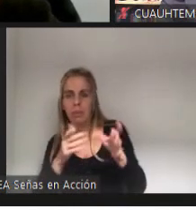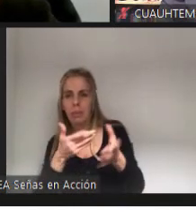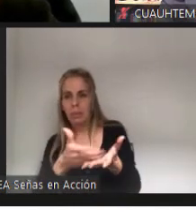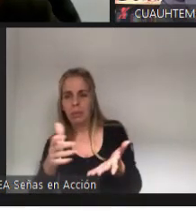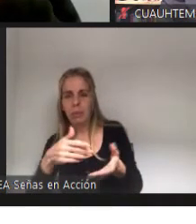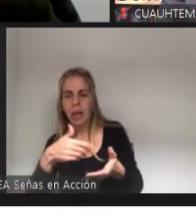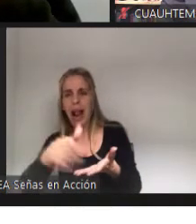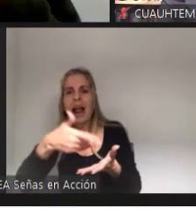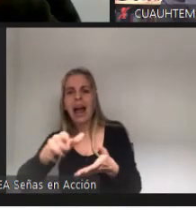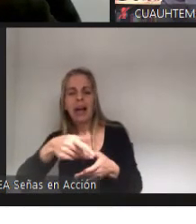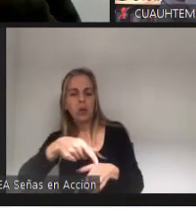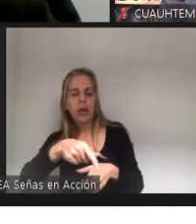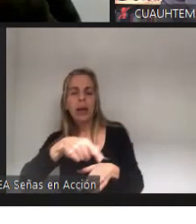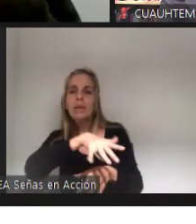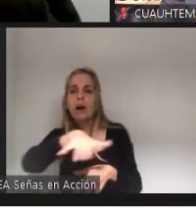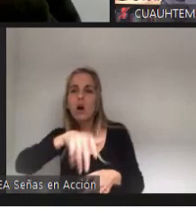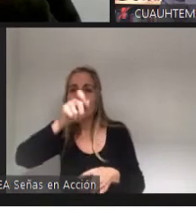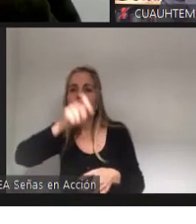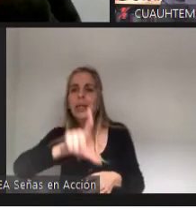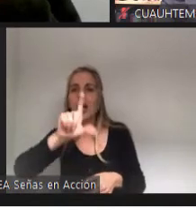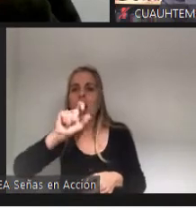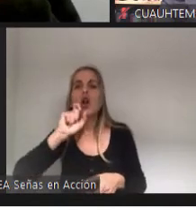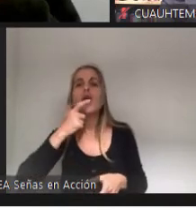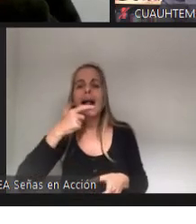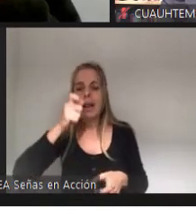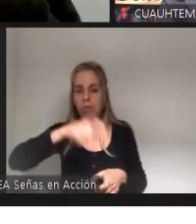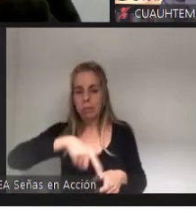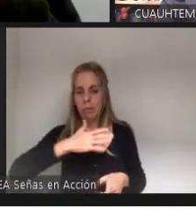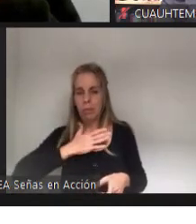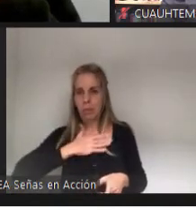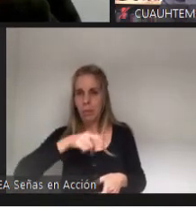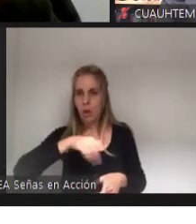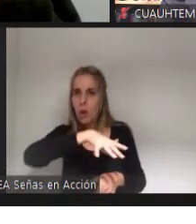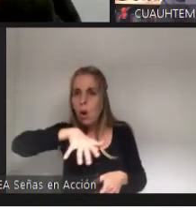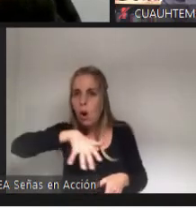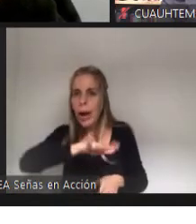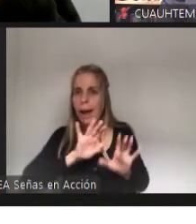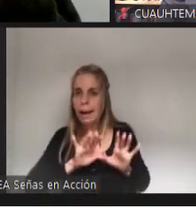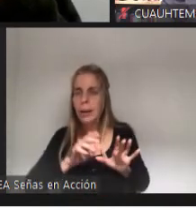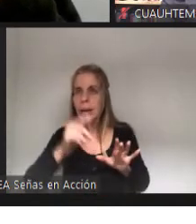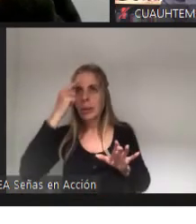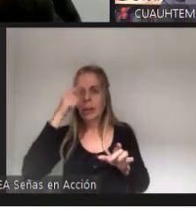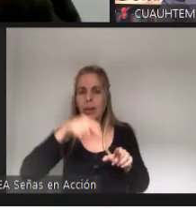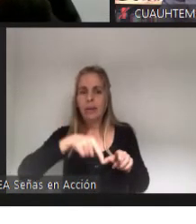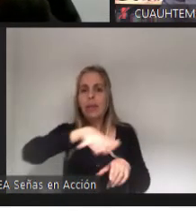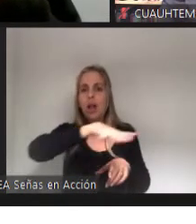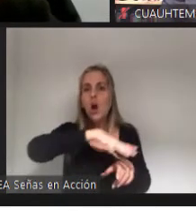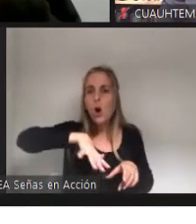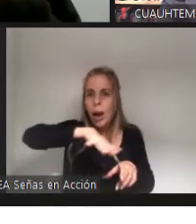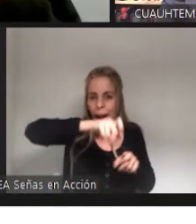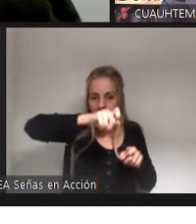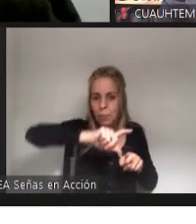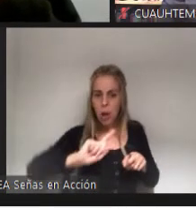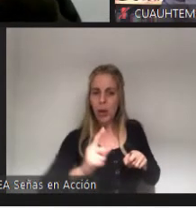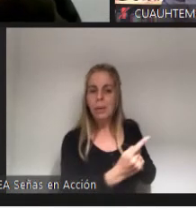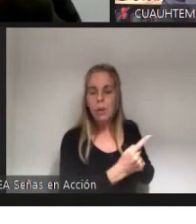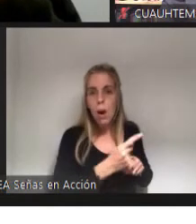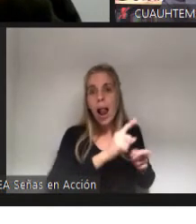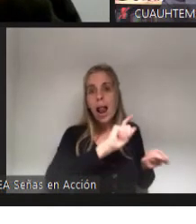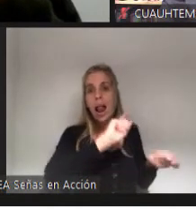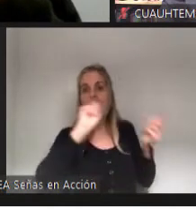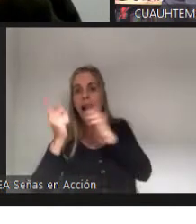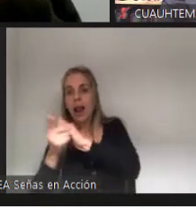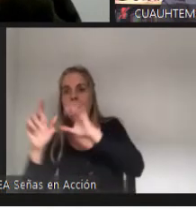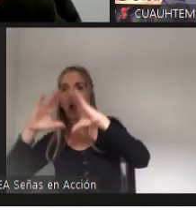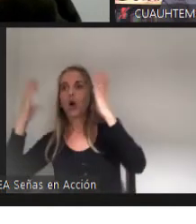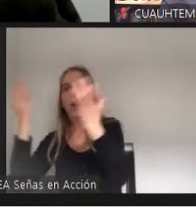turned a blind eye to local things. When we talk about going from local to global,